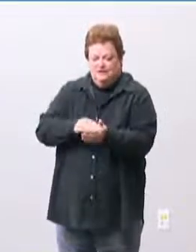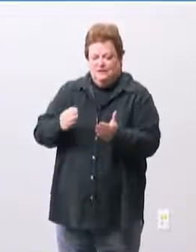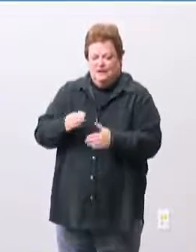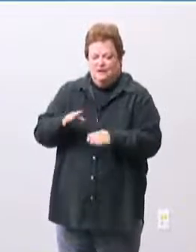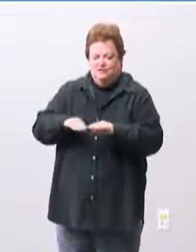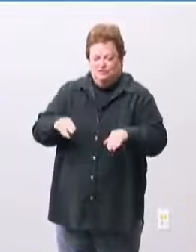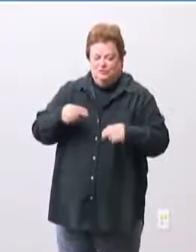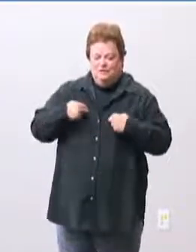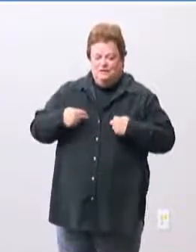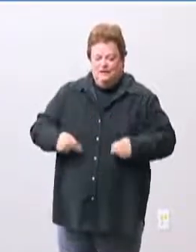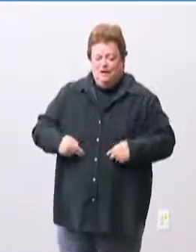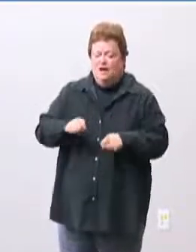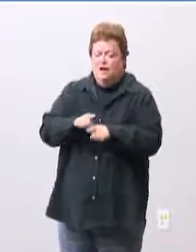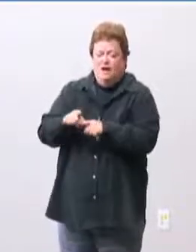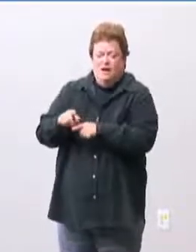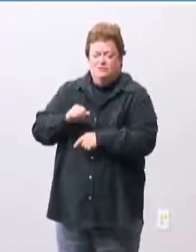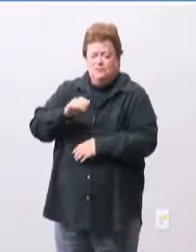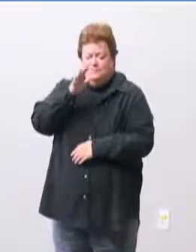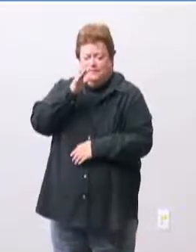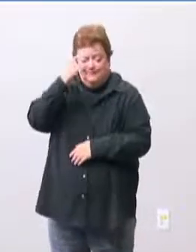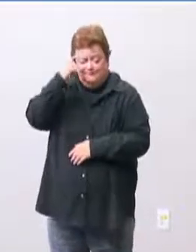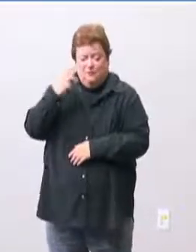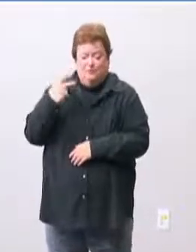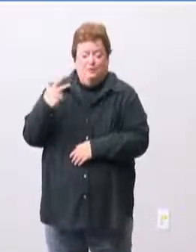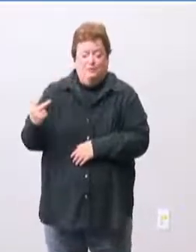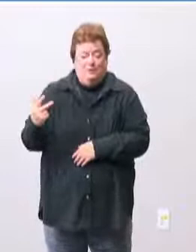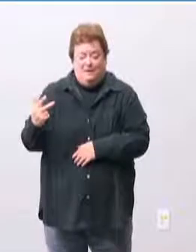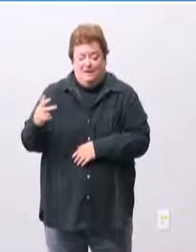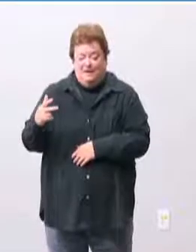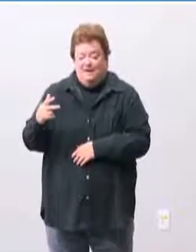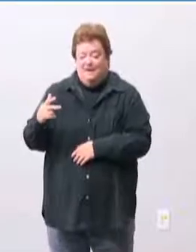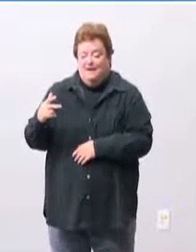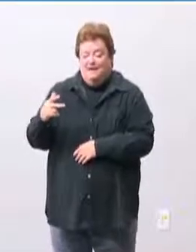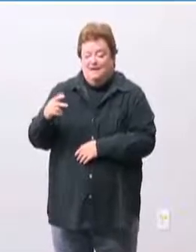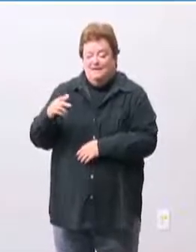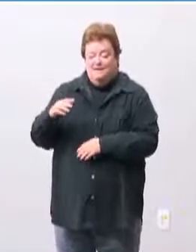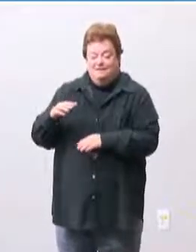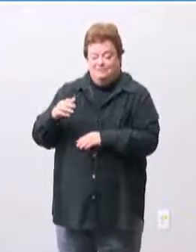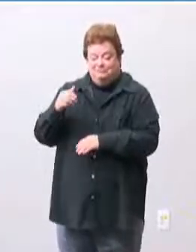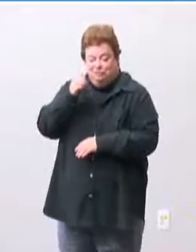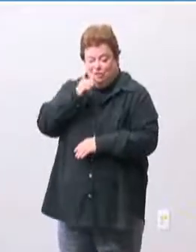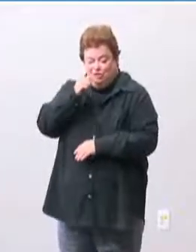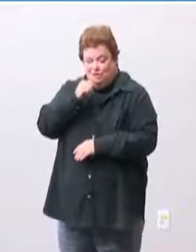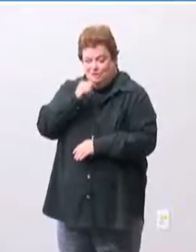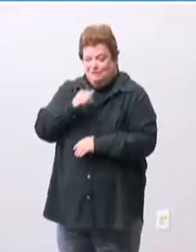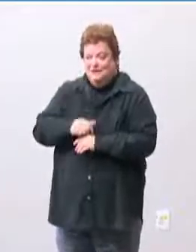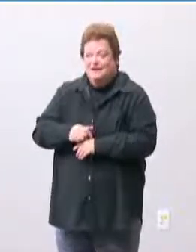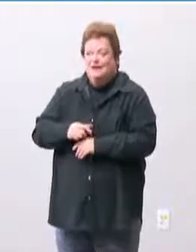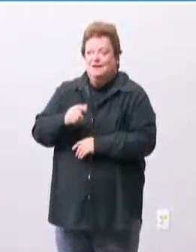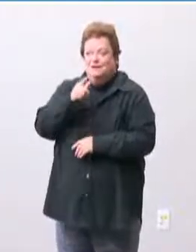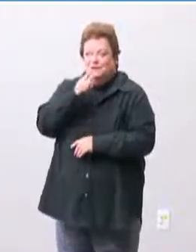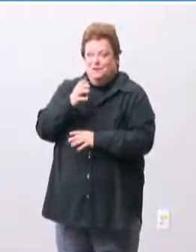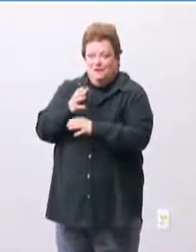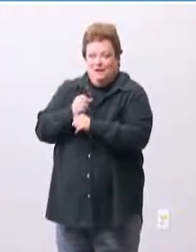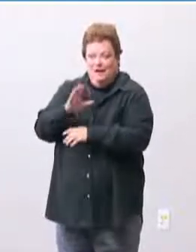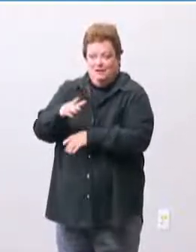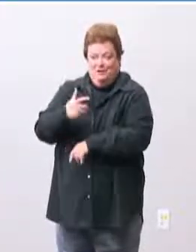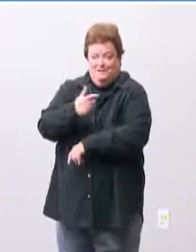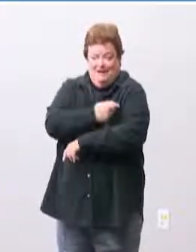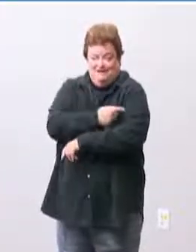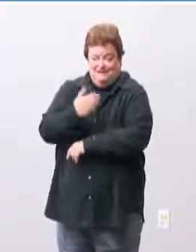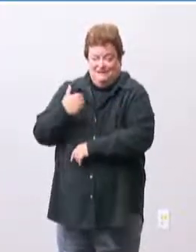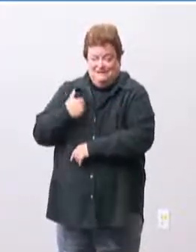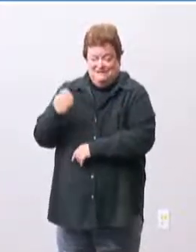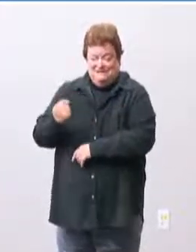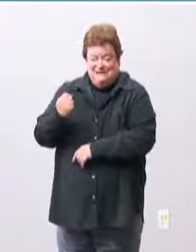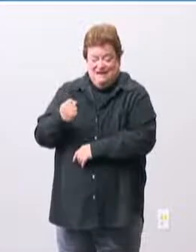Lincoln. I'm also a mom to a pretty awesome, thriving 5.5-year-old girl who, as you heard, got her COVID vaccine on Saturday.